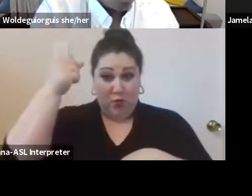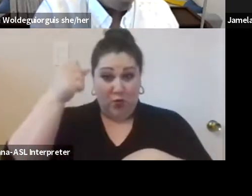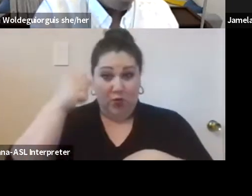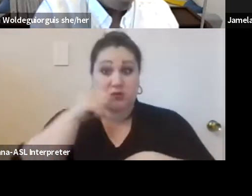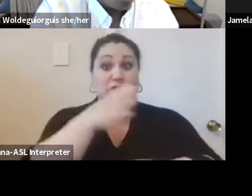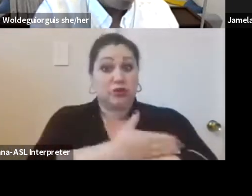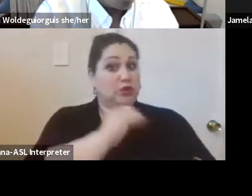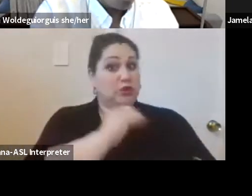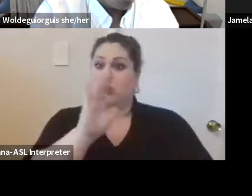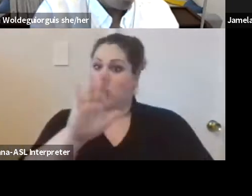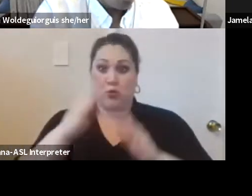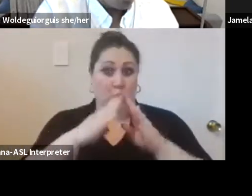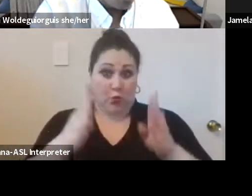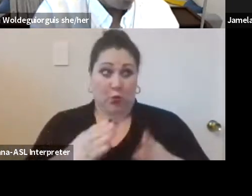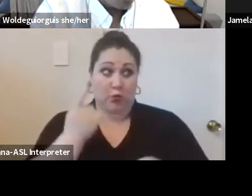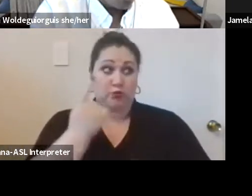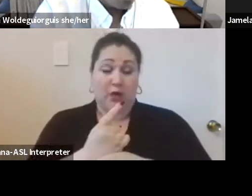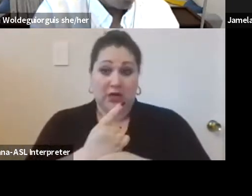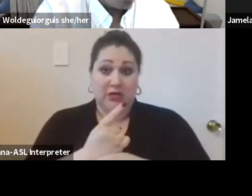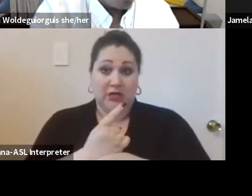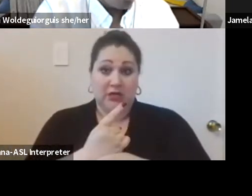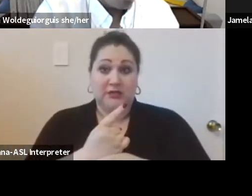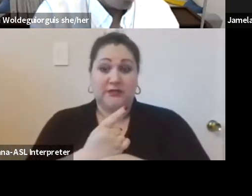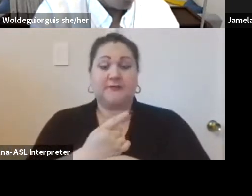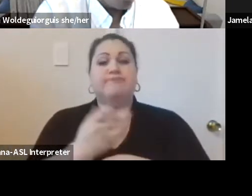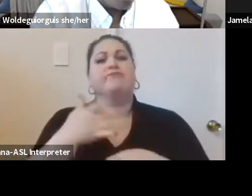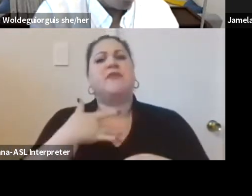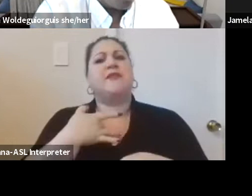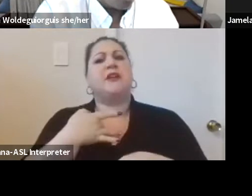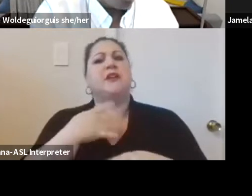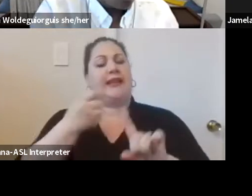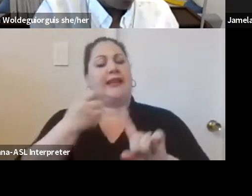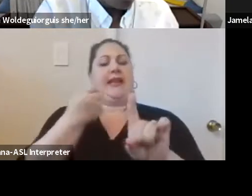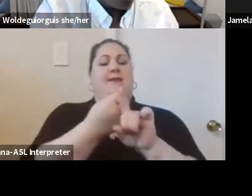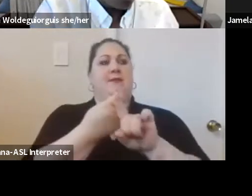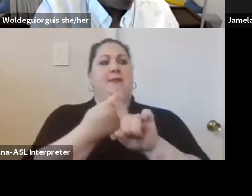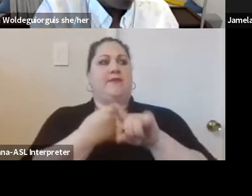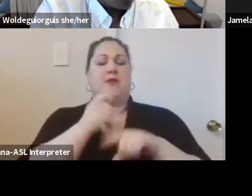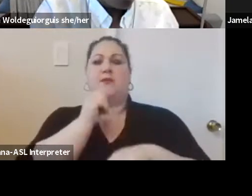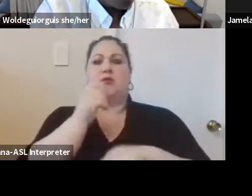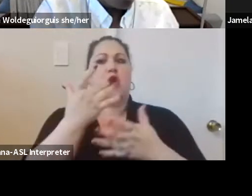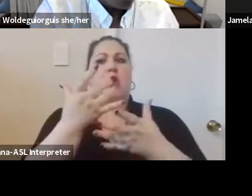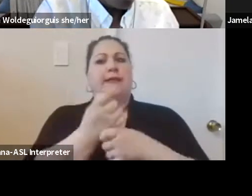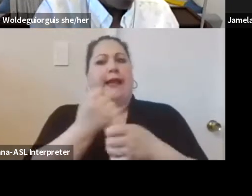of the impacts to not getting the help you needed today?